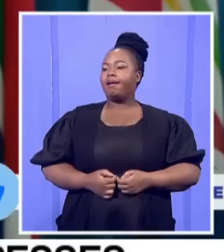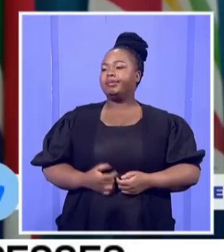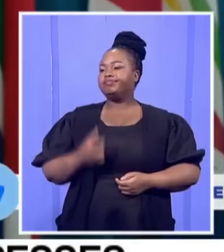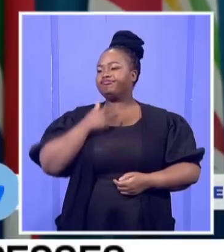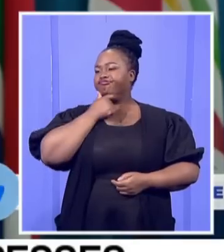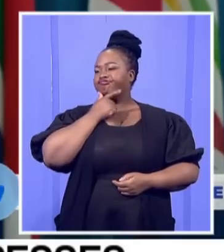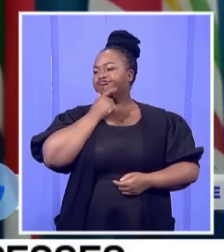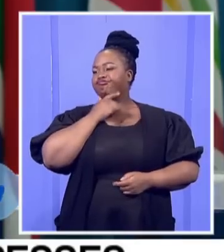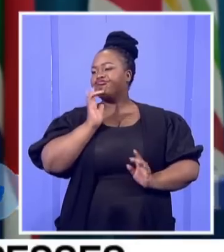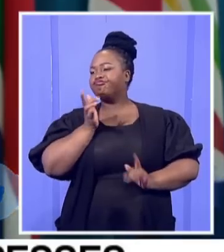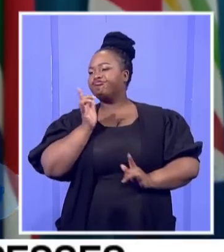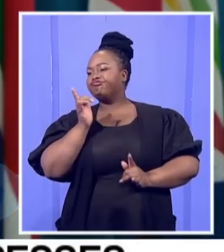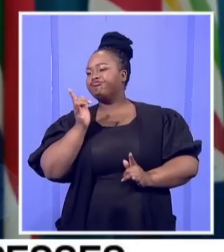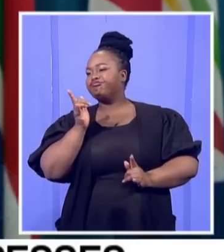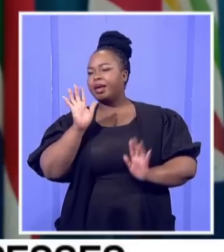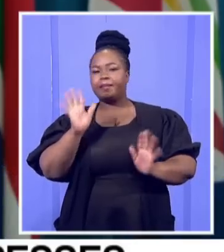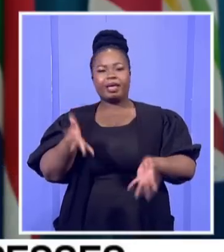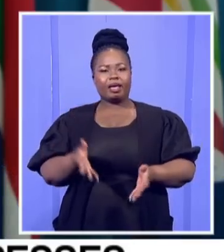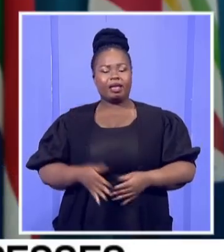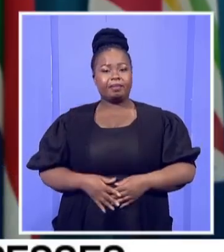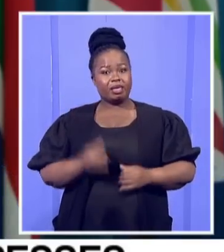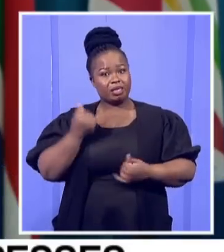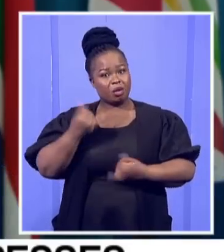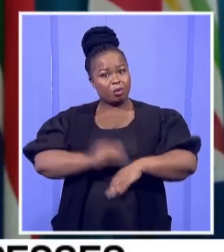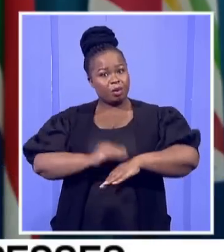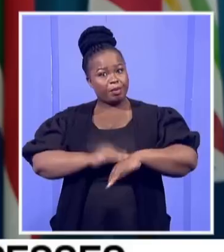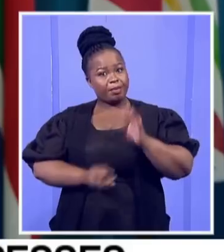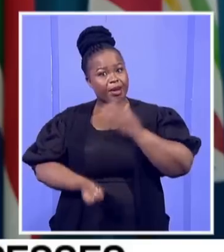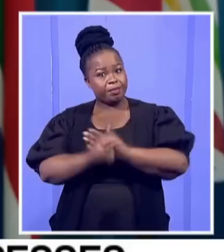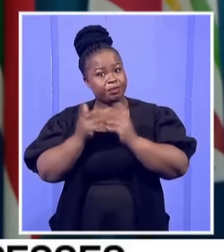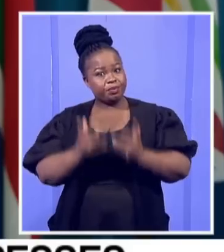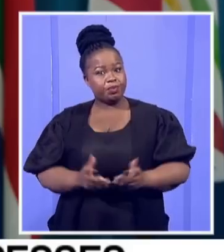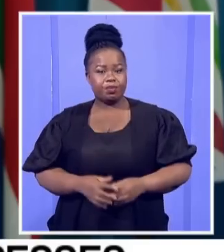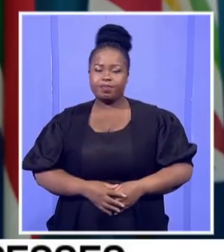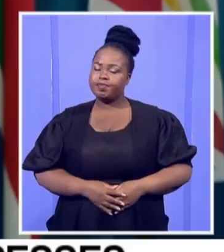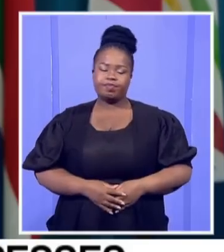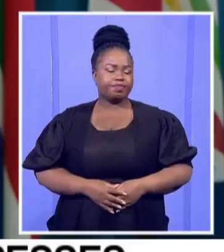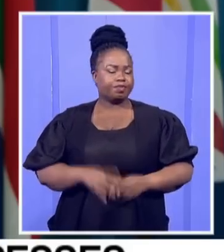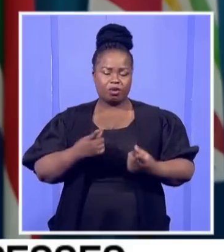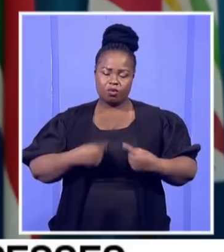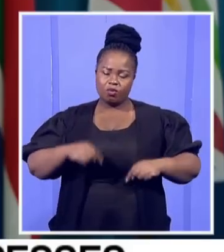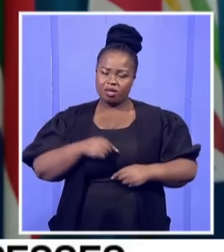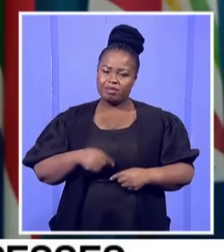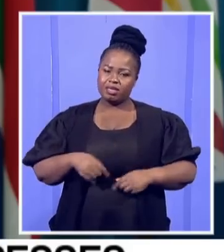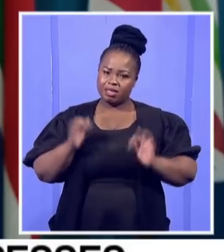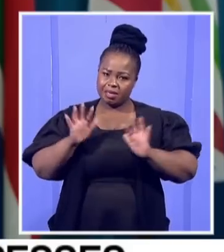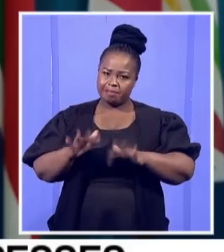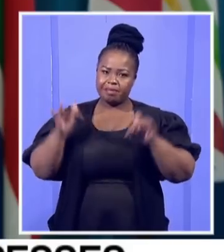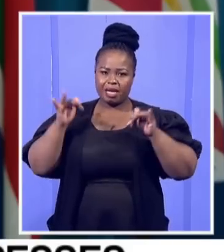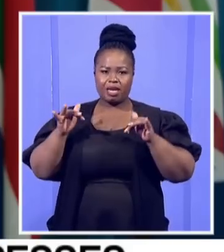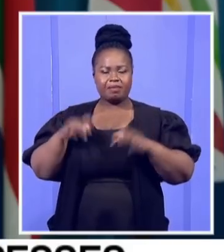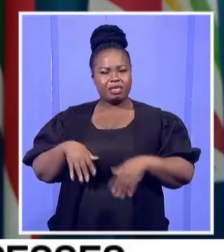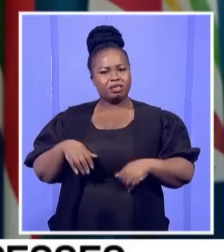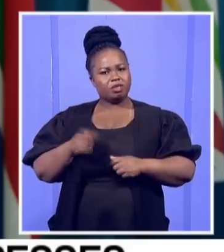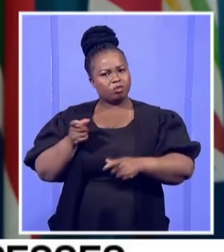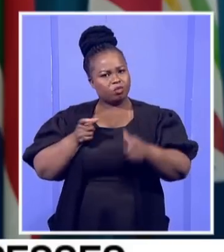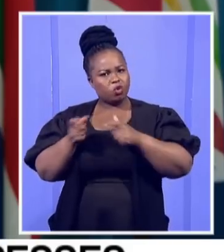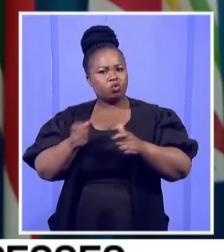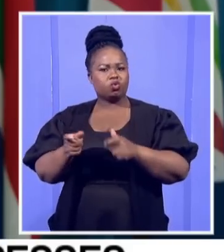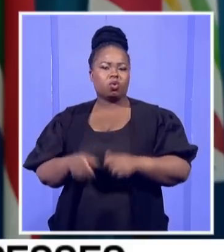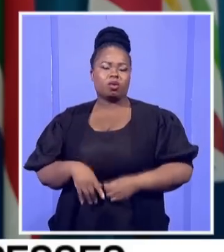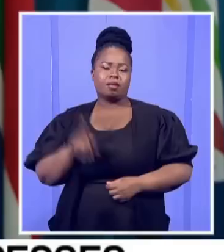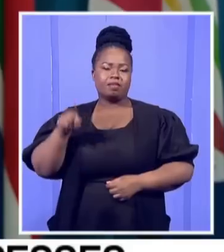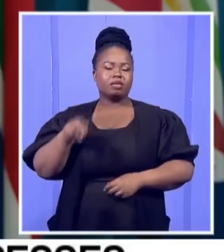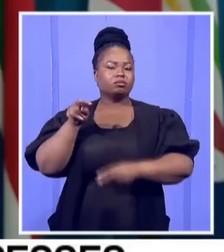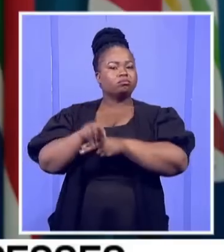casual spectator at a time of crisis like this. We need to give Parliament back its teeth and allow it to play the